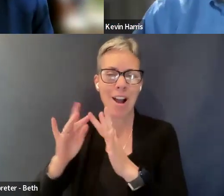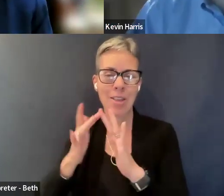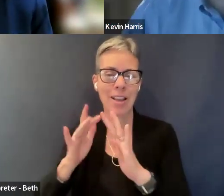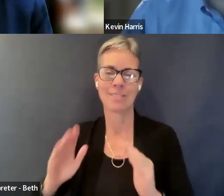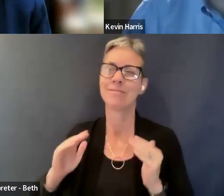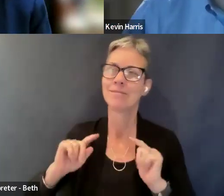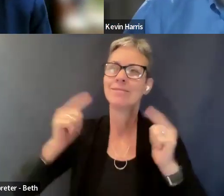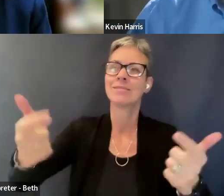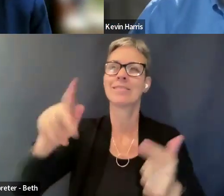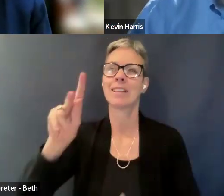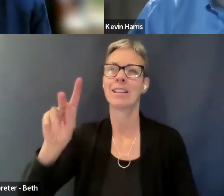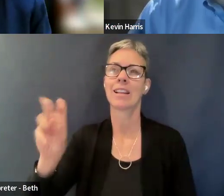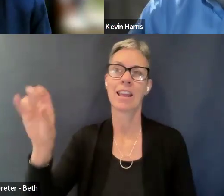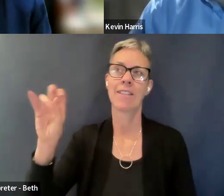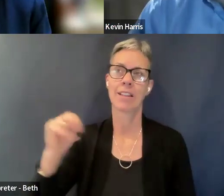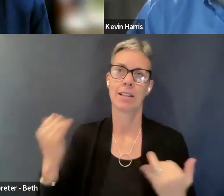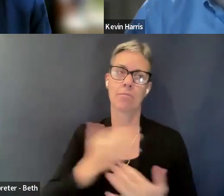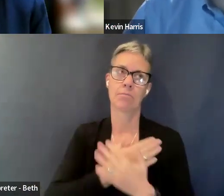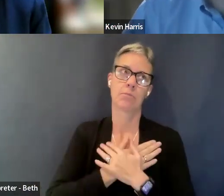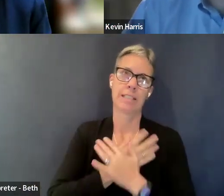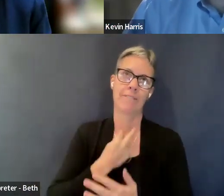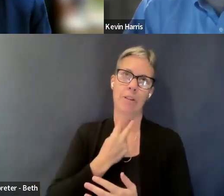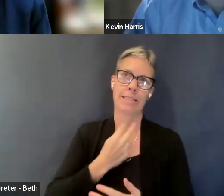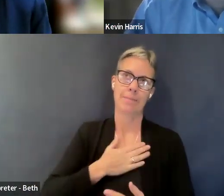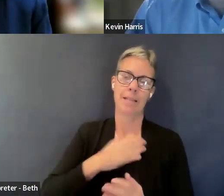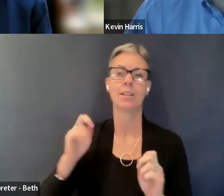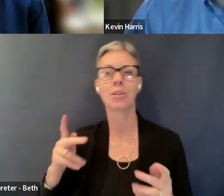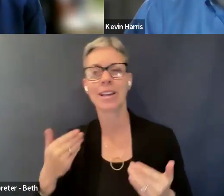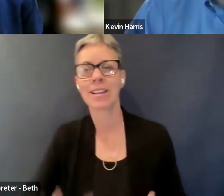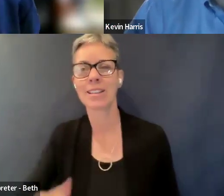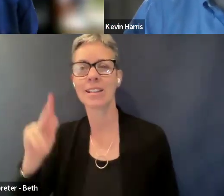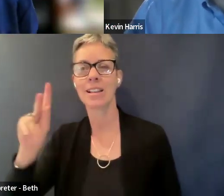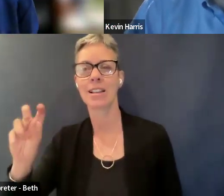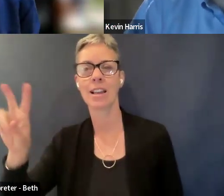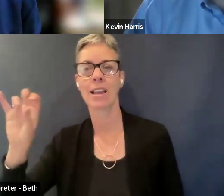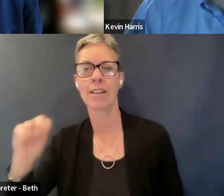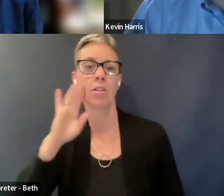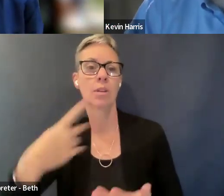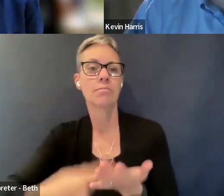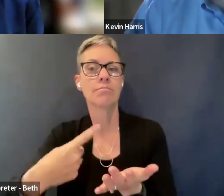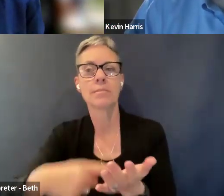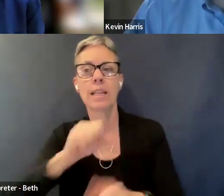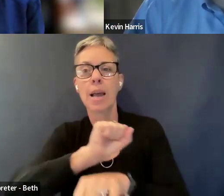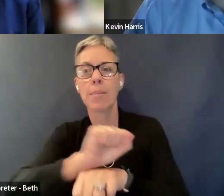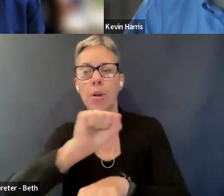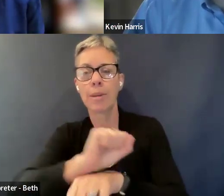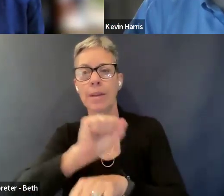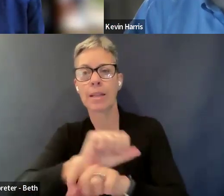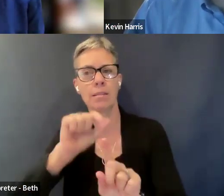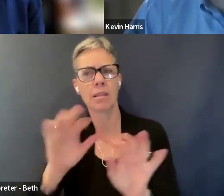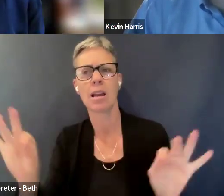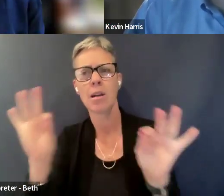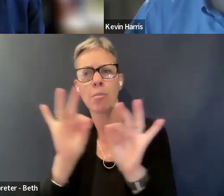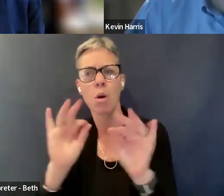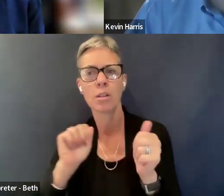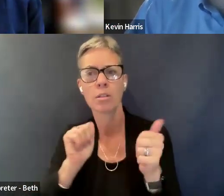I can rest my voice. Thank you. Sounds good. That sounds good. All right. So we're going to start about talking about employment. So it's an important issue that many people